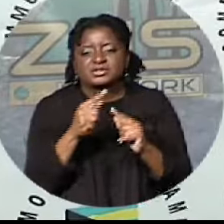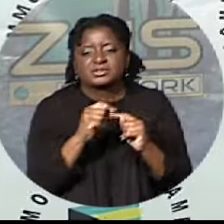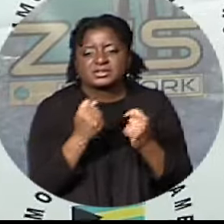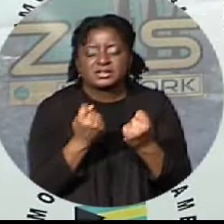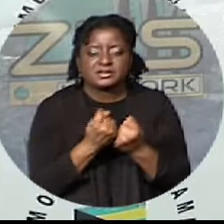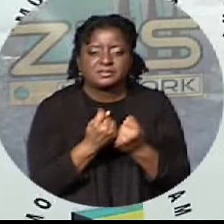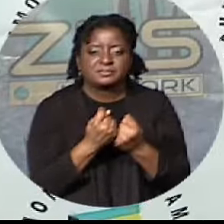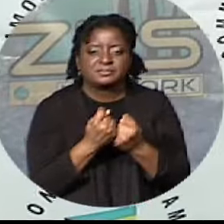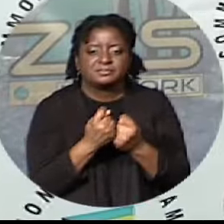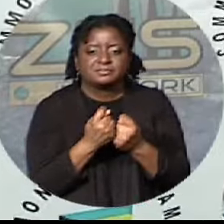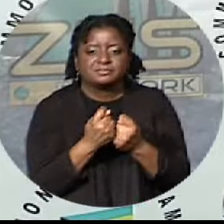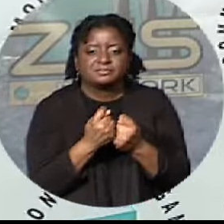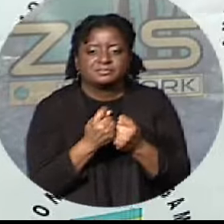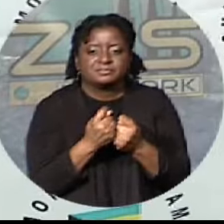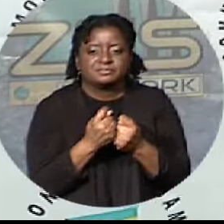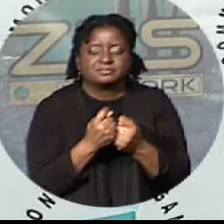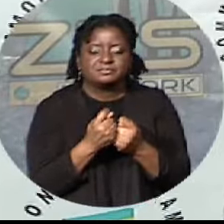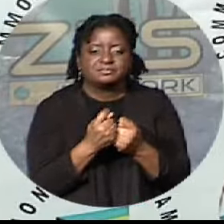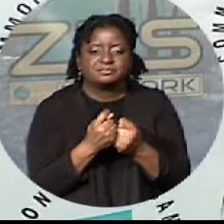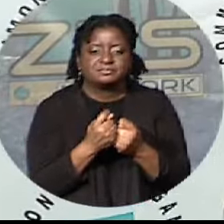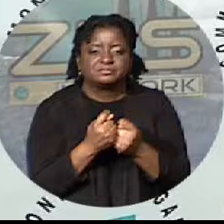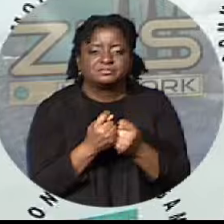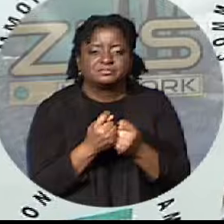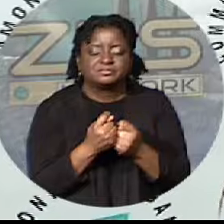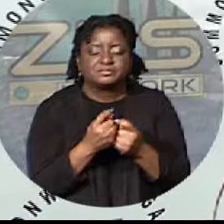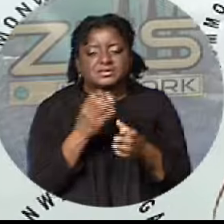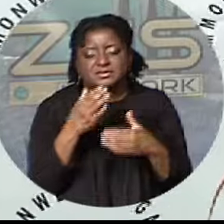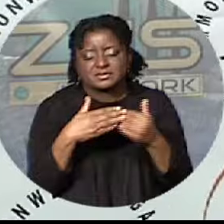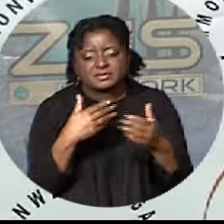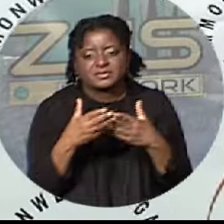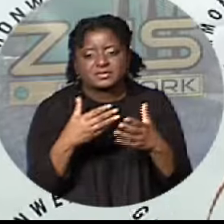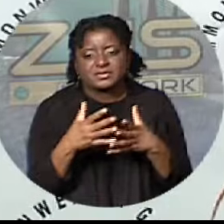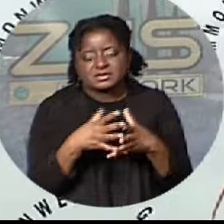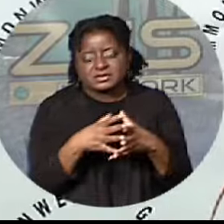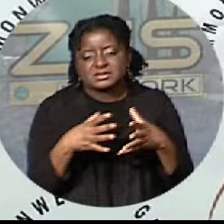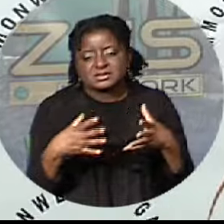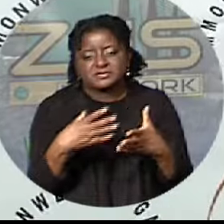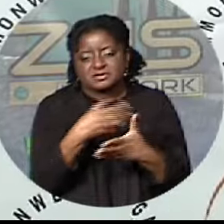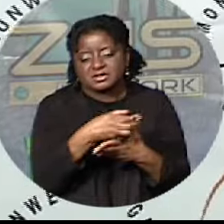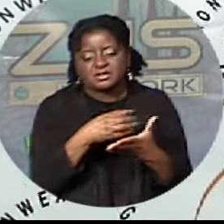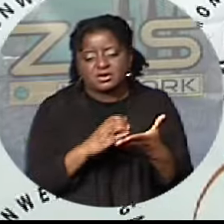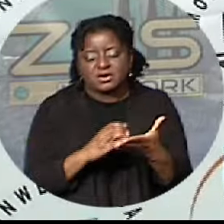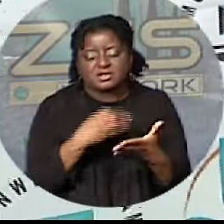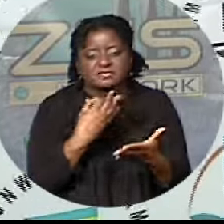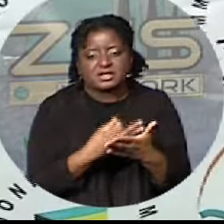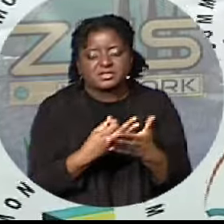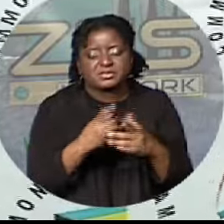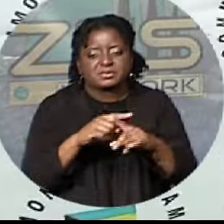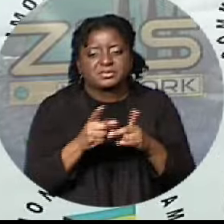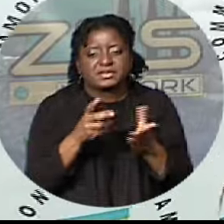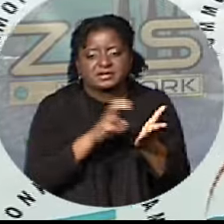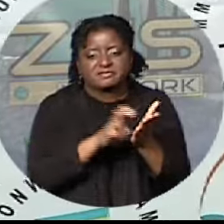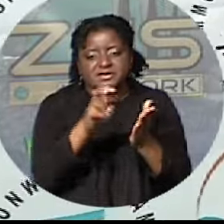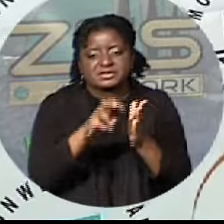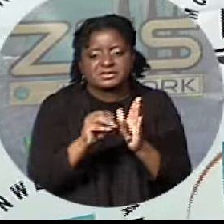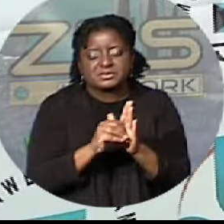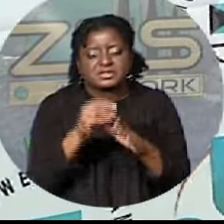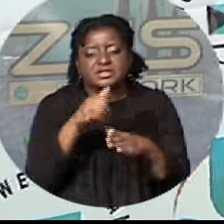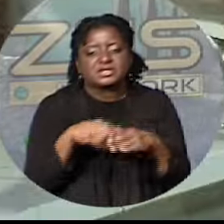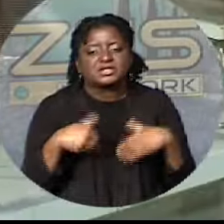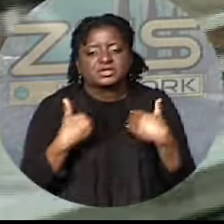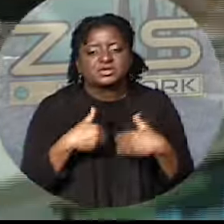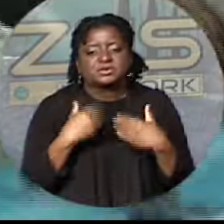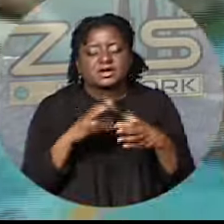though it has a significant cost financially. But I think it is an investment in the youth of the Commonwealth,